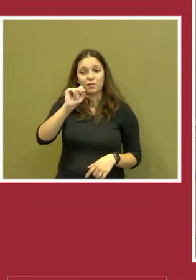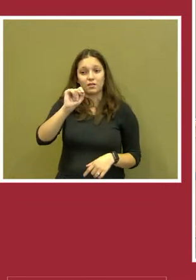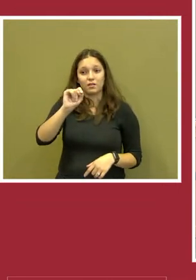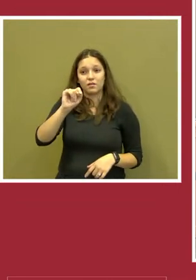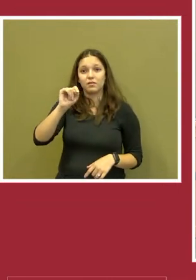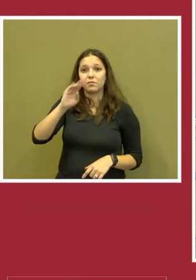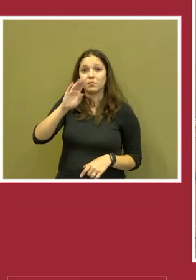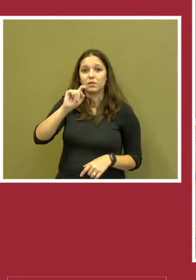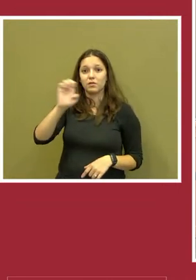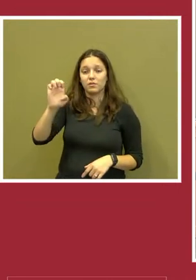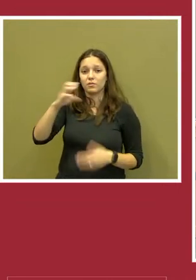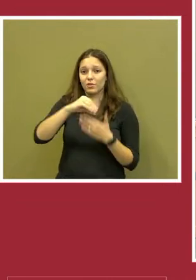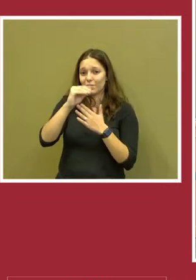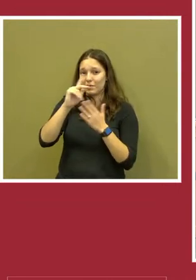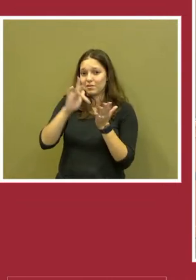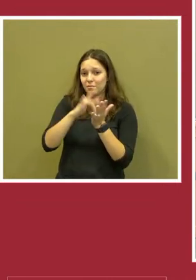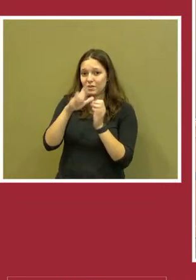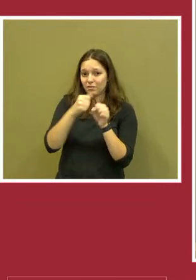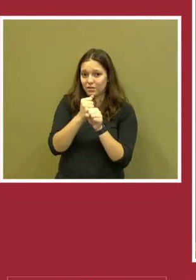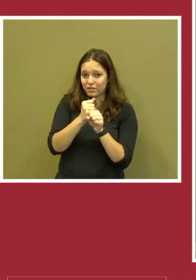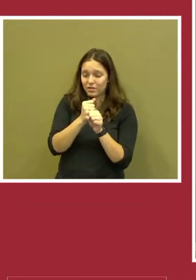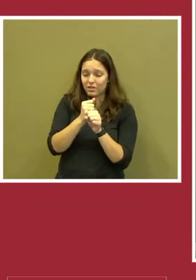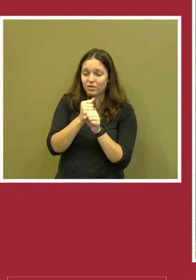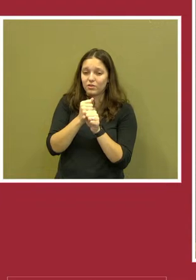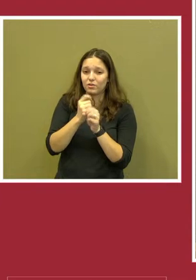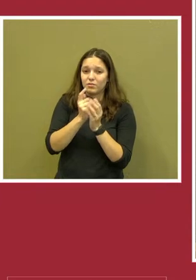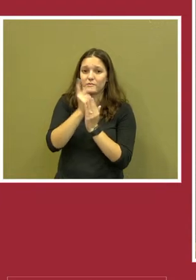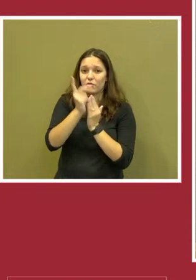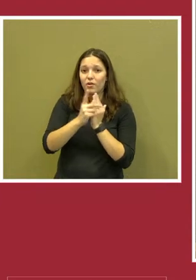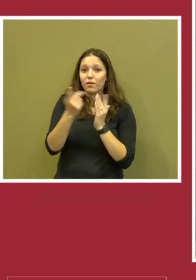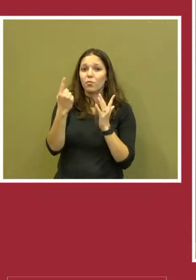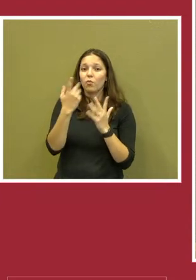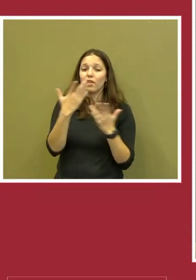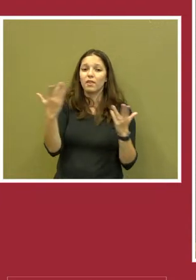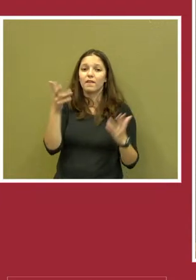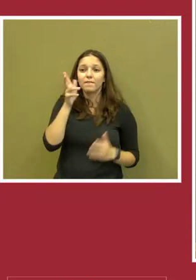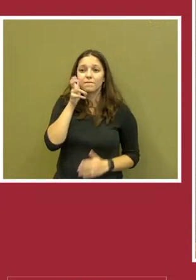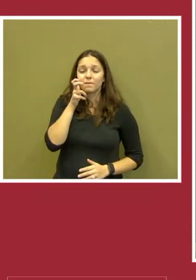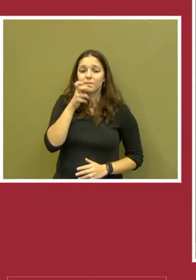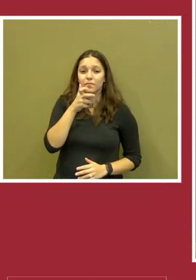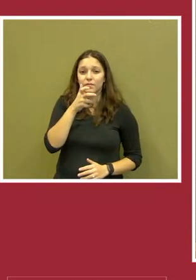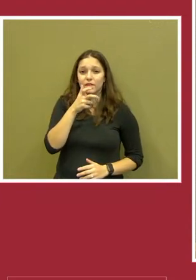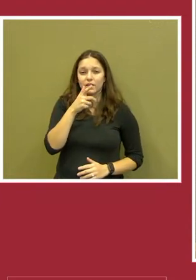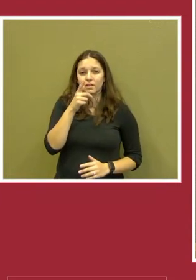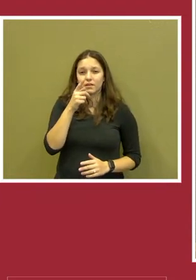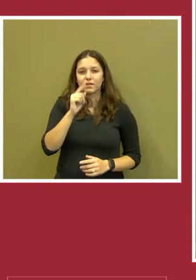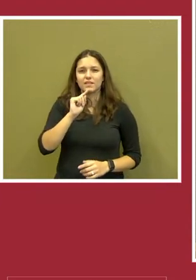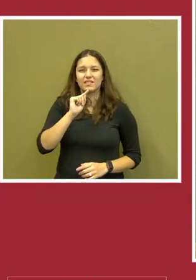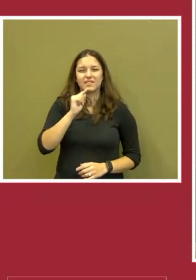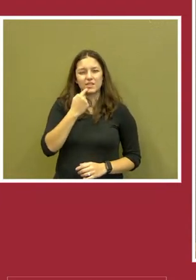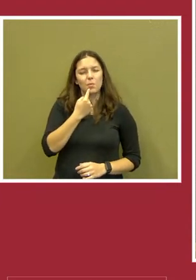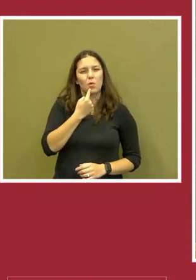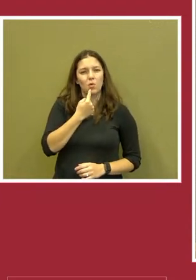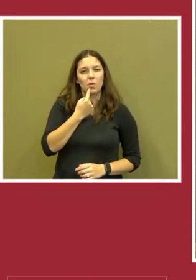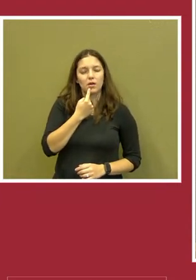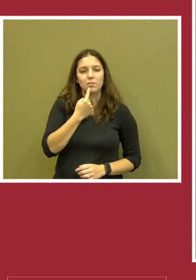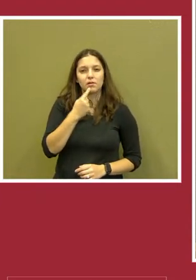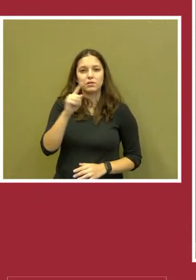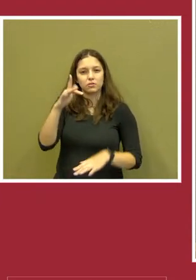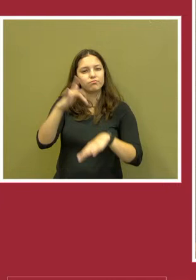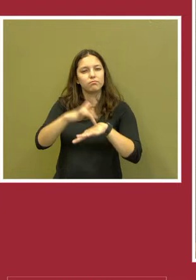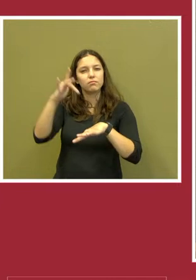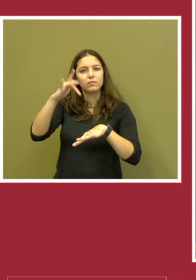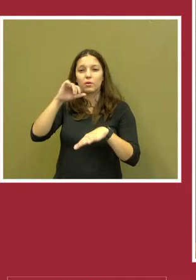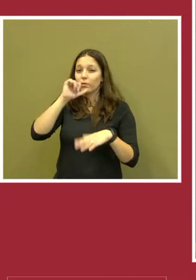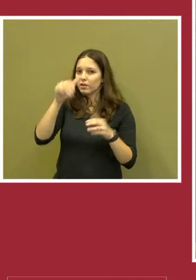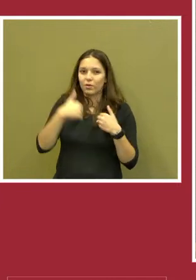about the middle years program. And one of the things I heard there was kind of the disappointment, if you will, and you touched on it, that